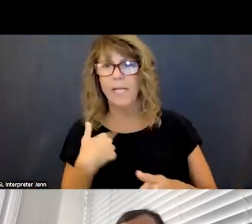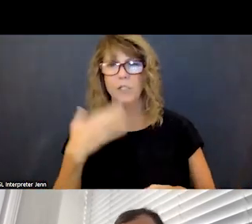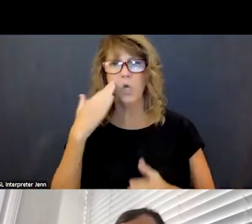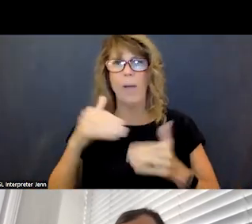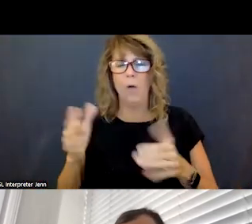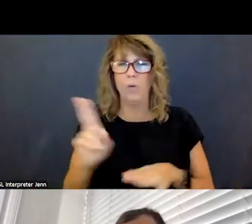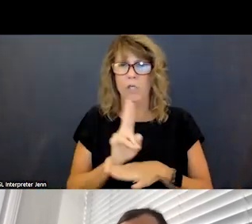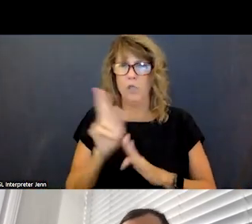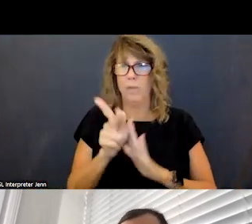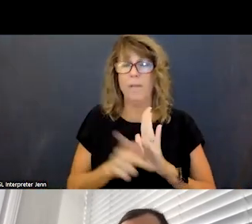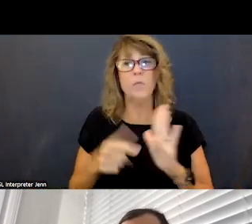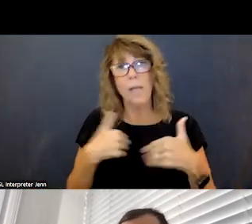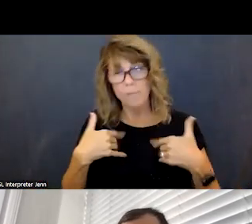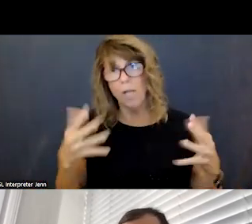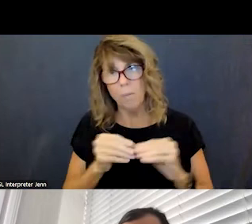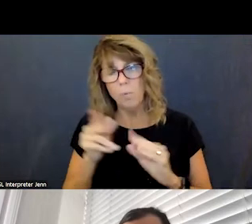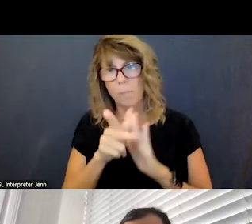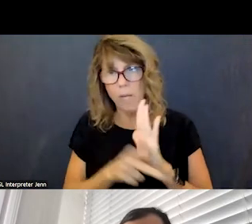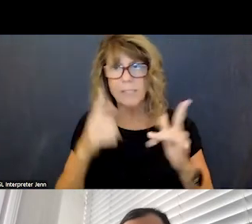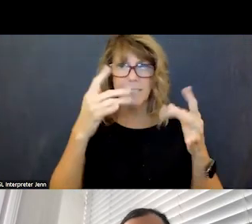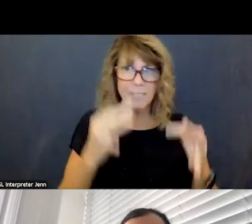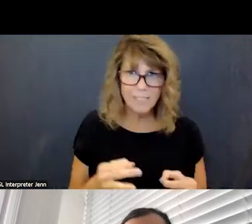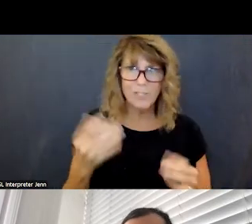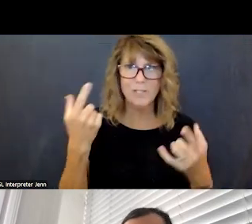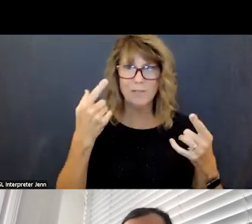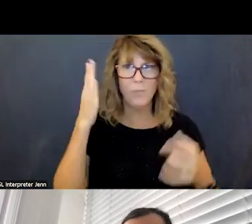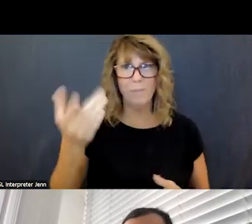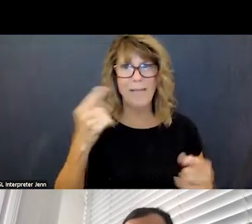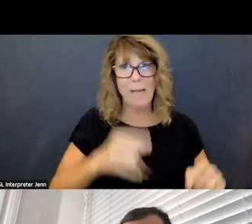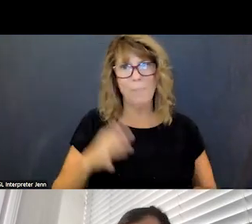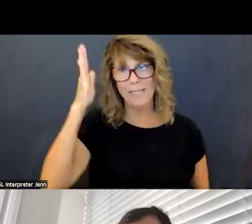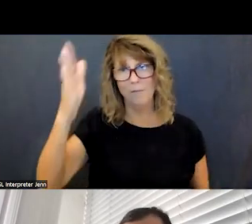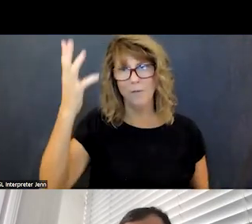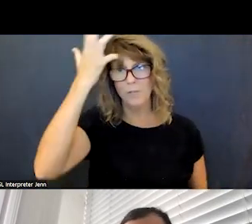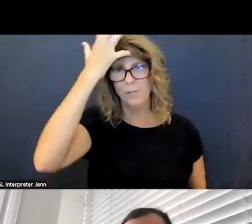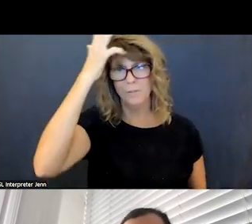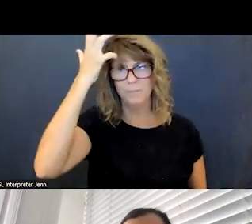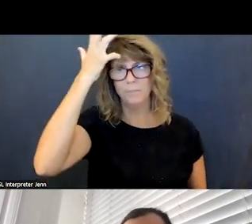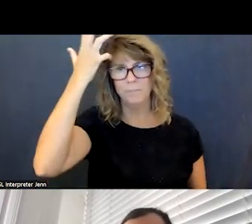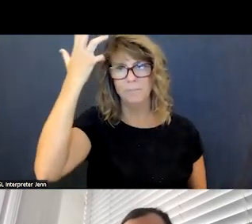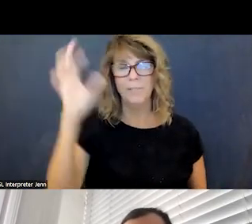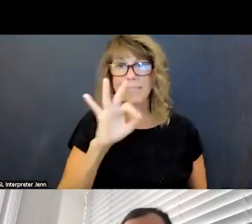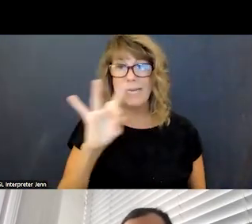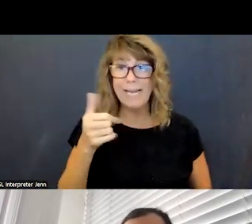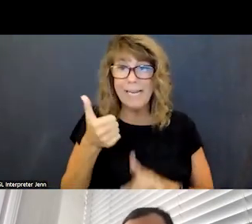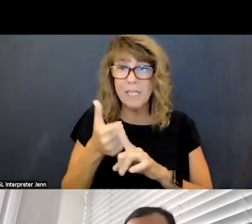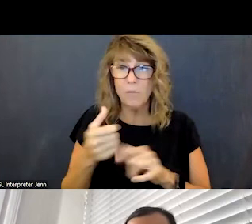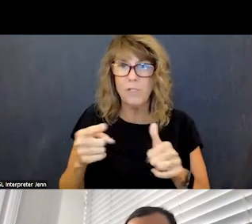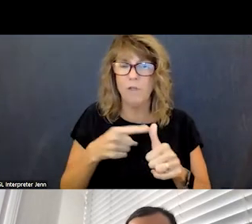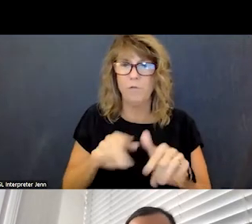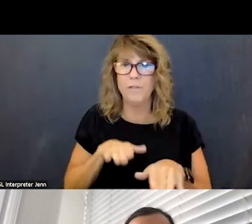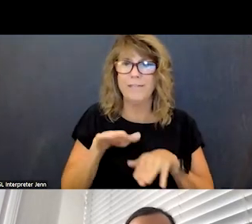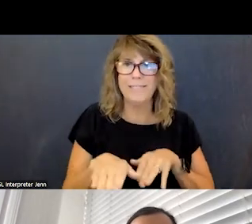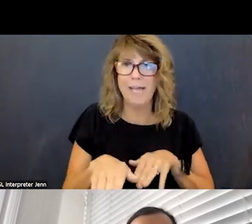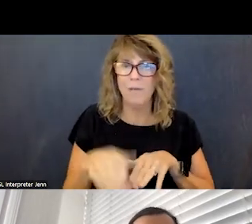lots more policy decisions in our future, as 988 was just the first step of this long journey towards expanding